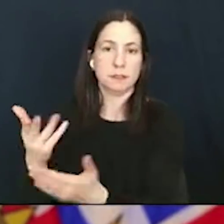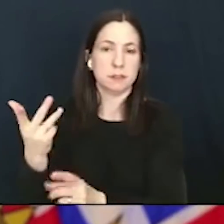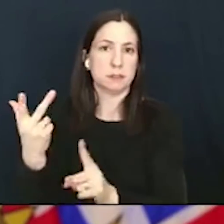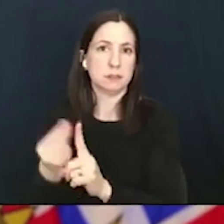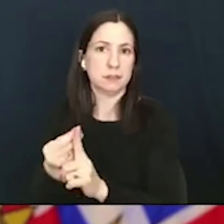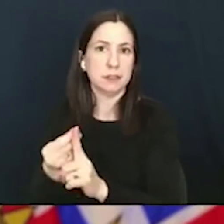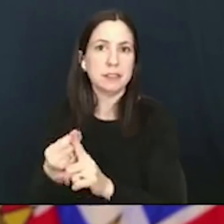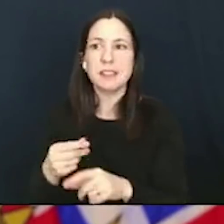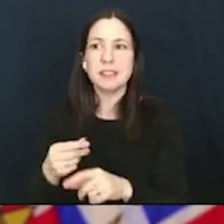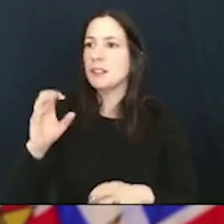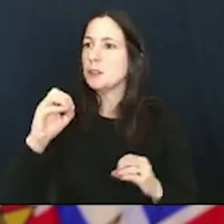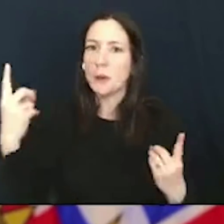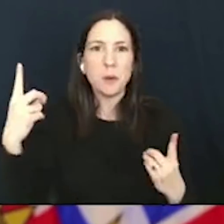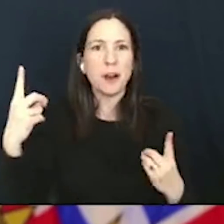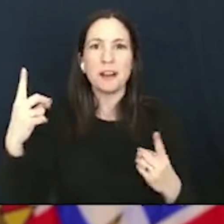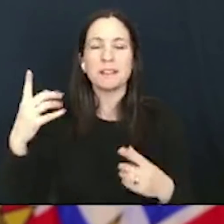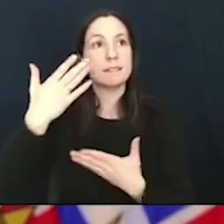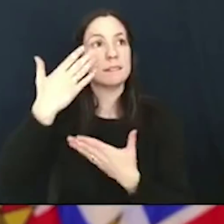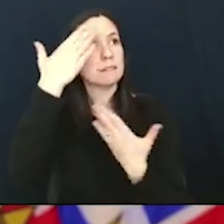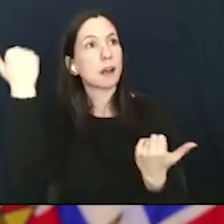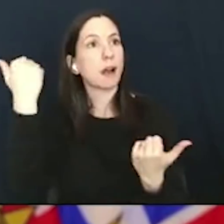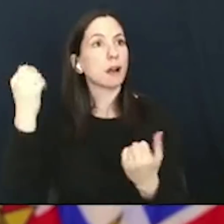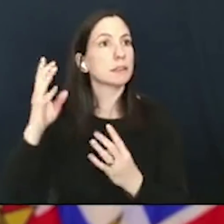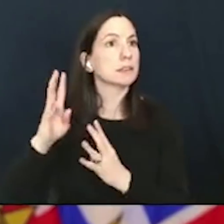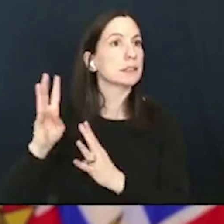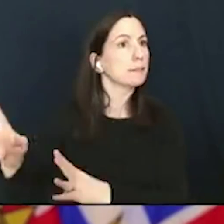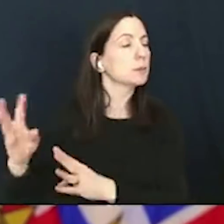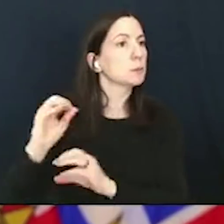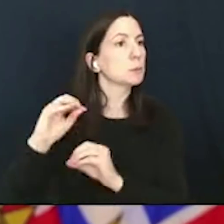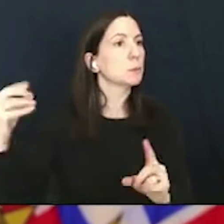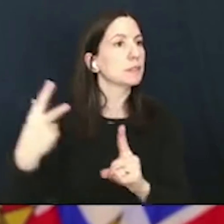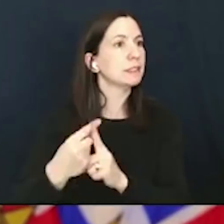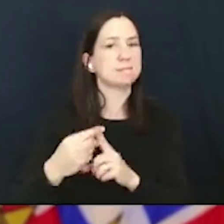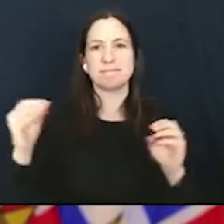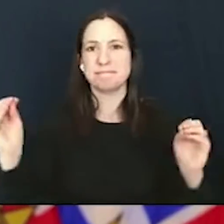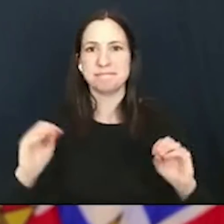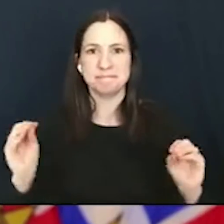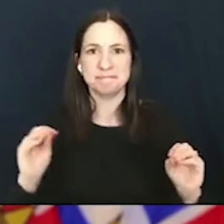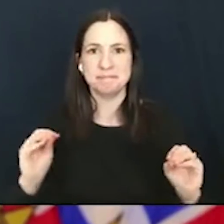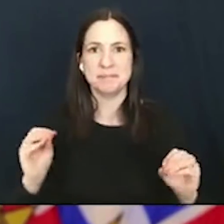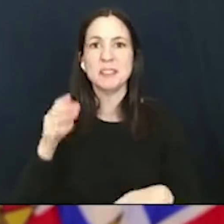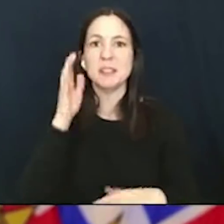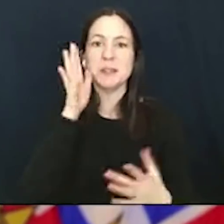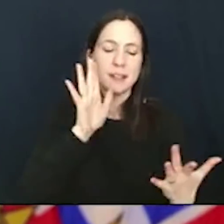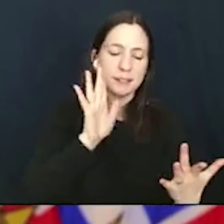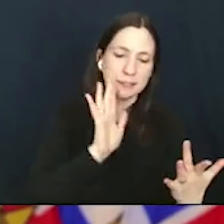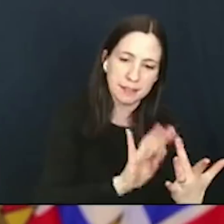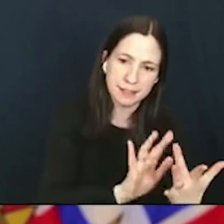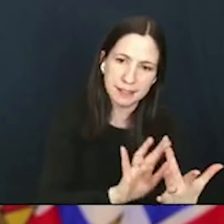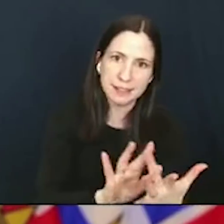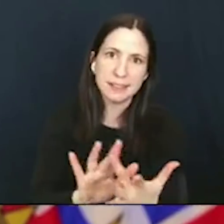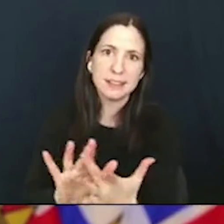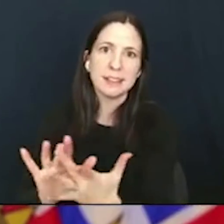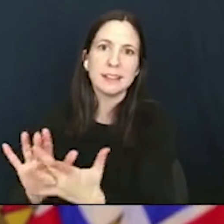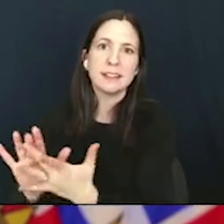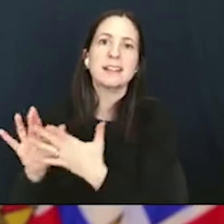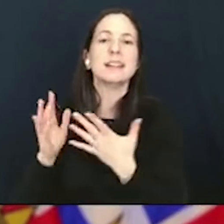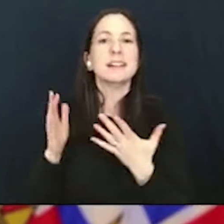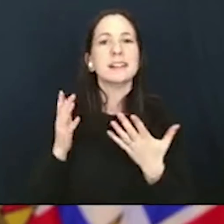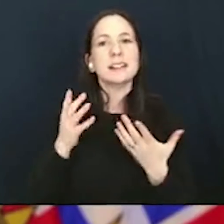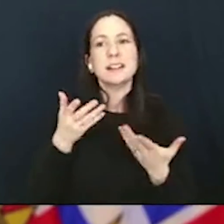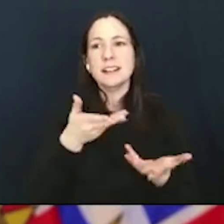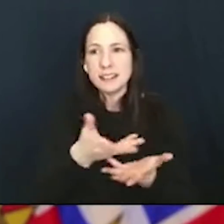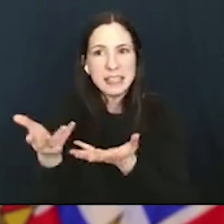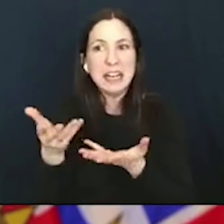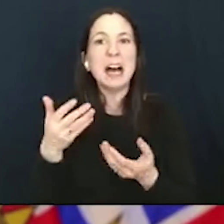various different ways, whether it's reaching out, as we are starting to do in the coming weeks, through understanding